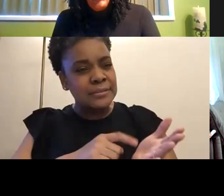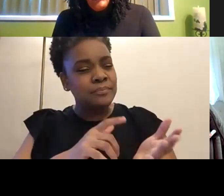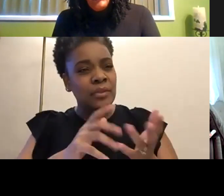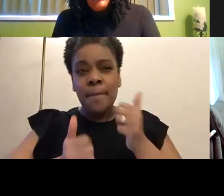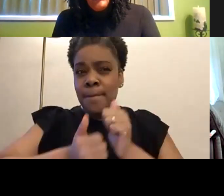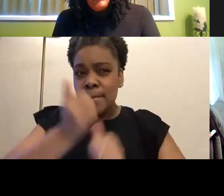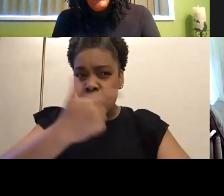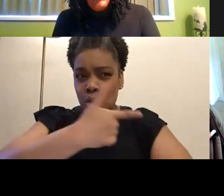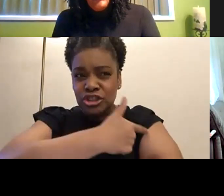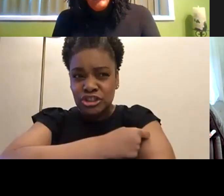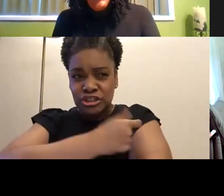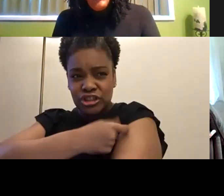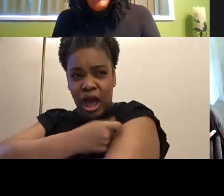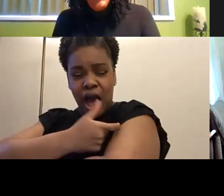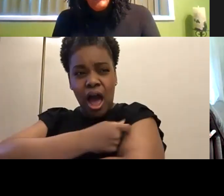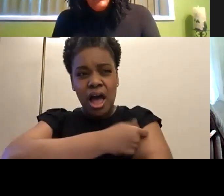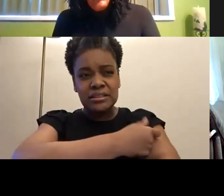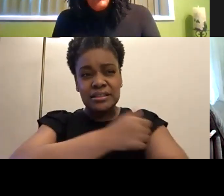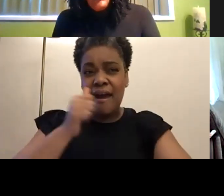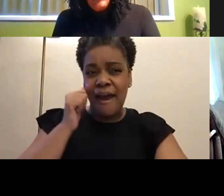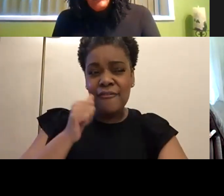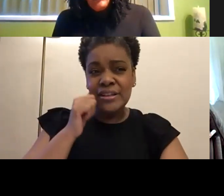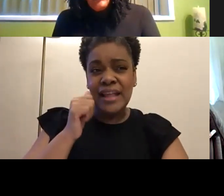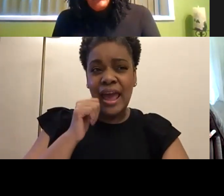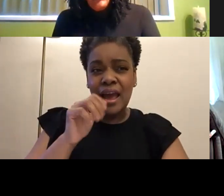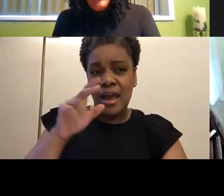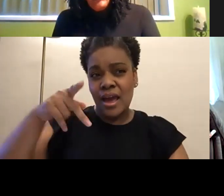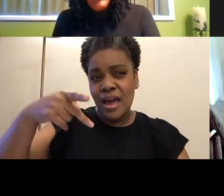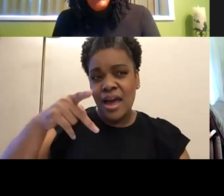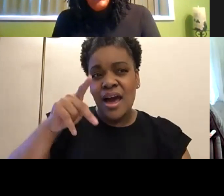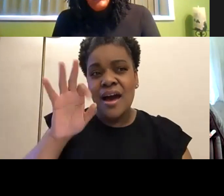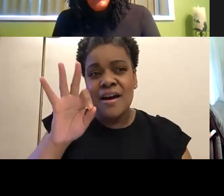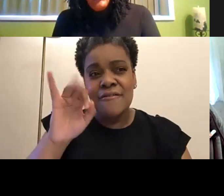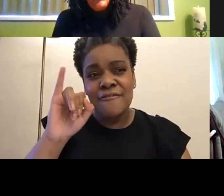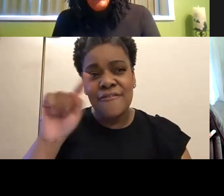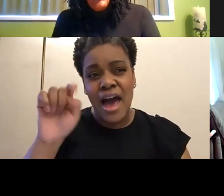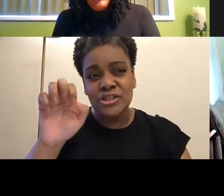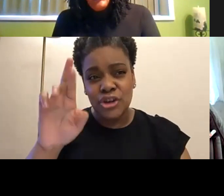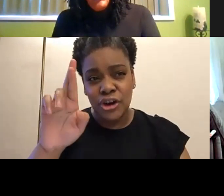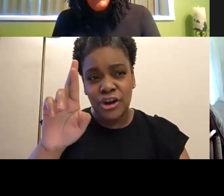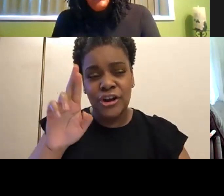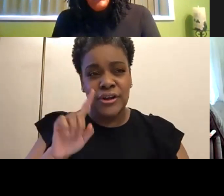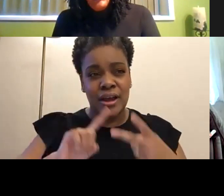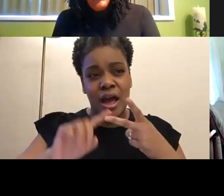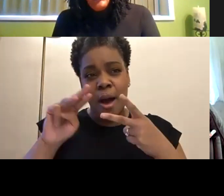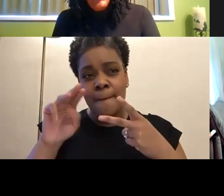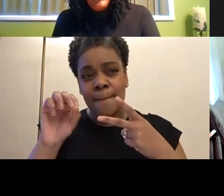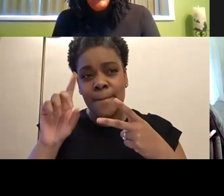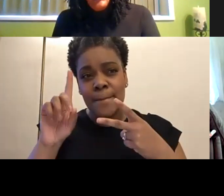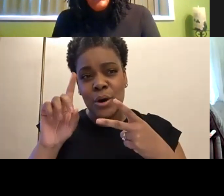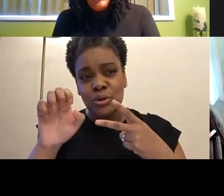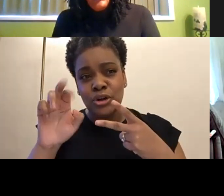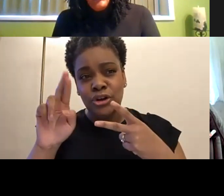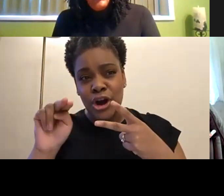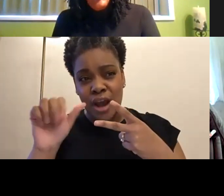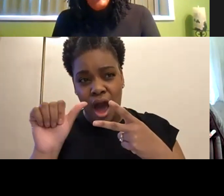that are taking place at a daily basis are the Pfizer and Moderna vaccines. So J&J is actually 5% or less